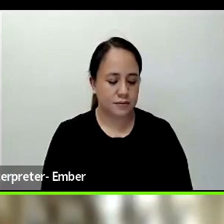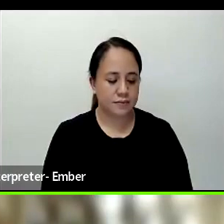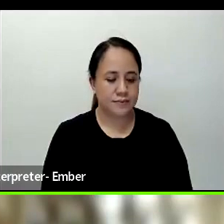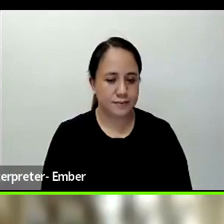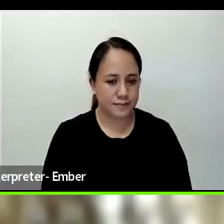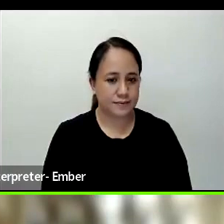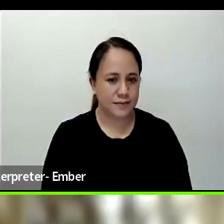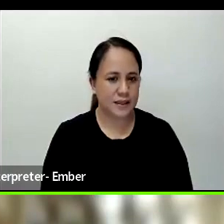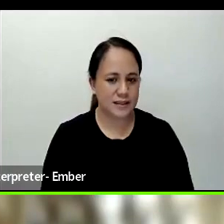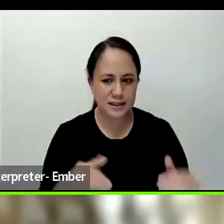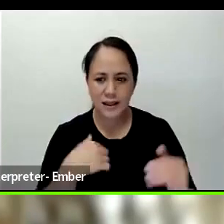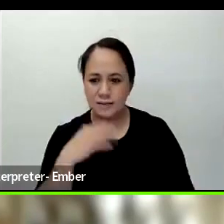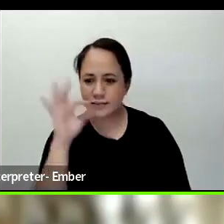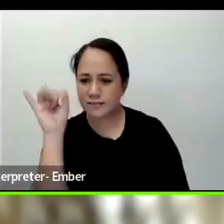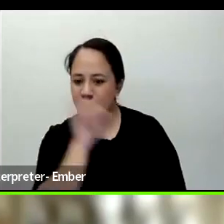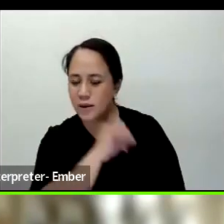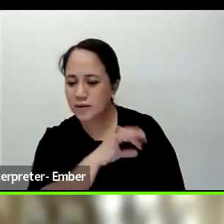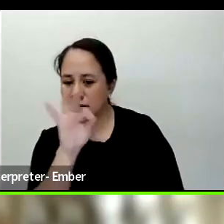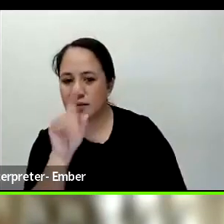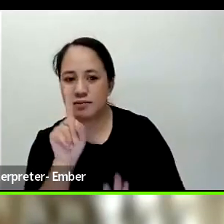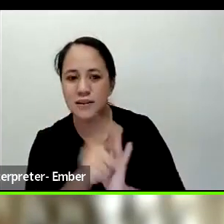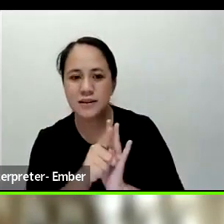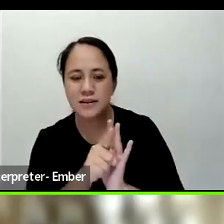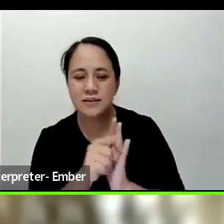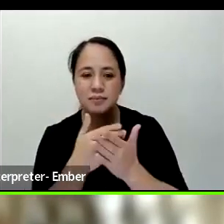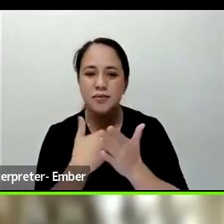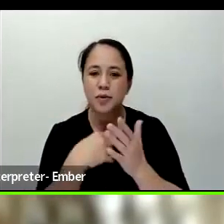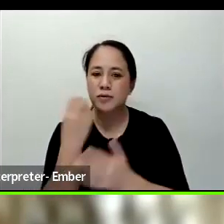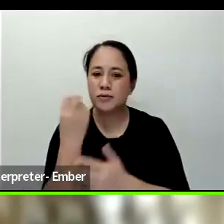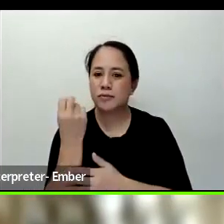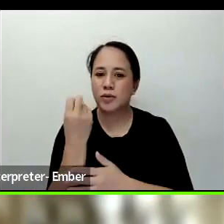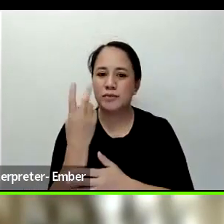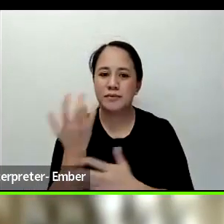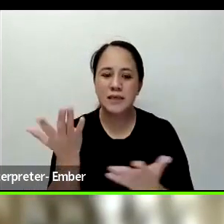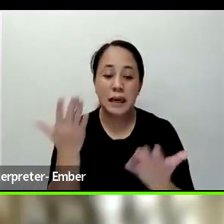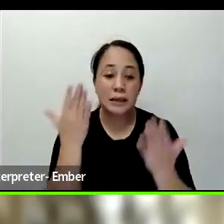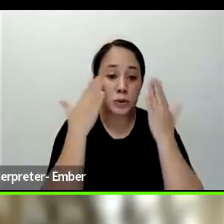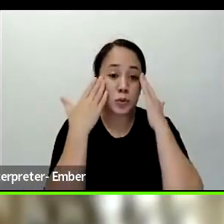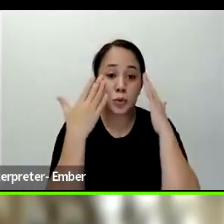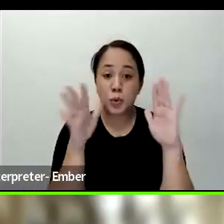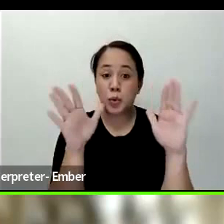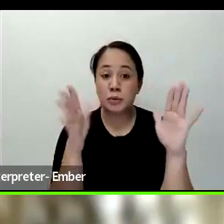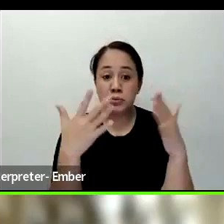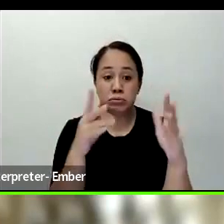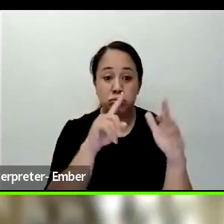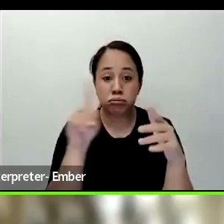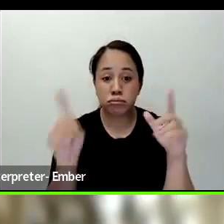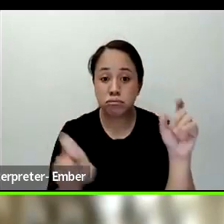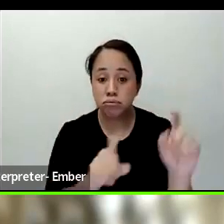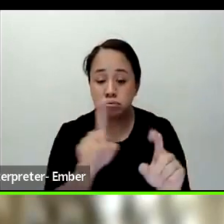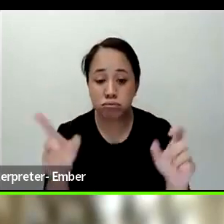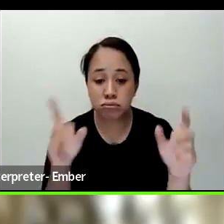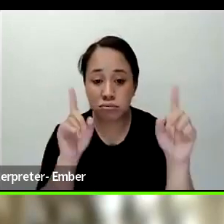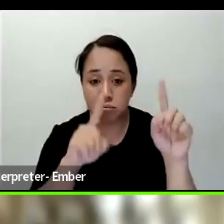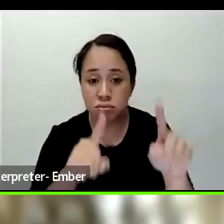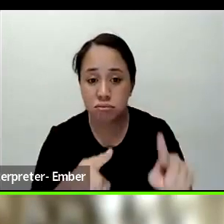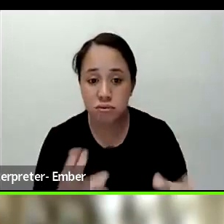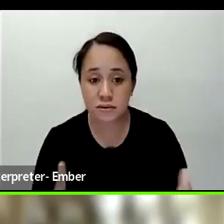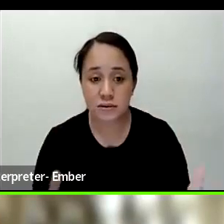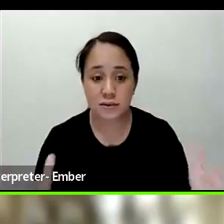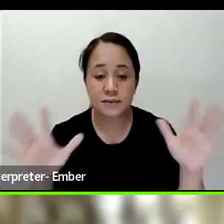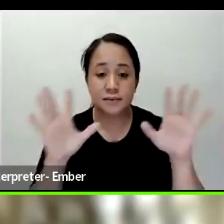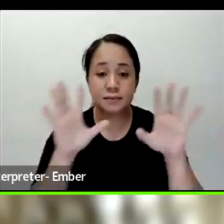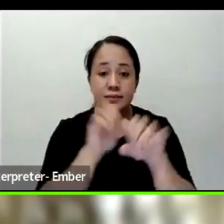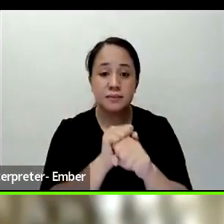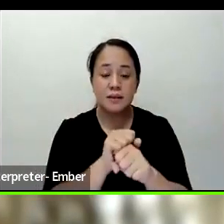We still have 9 minutes before 12, so I don't know if I have answered all the questions in the Q&A,